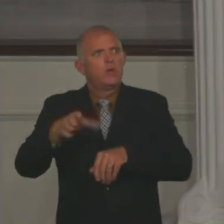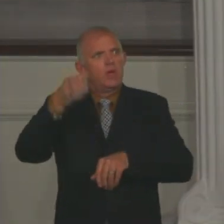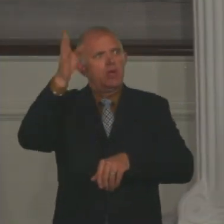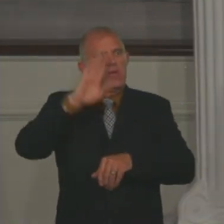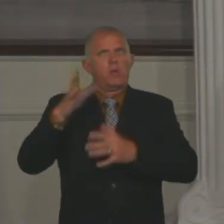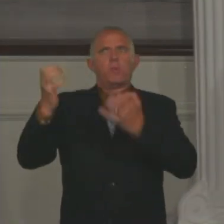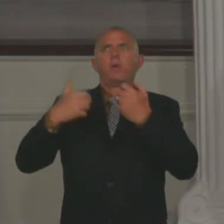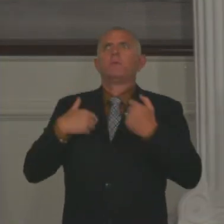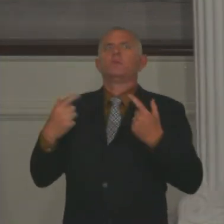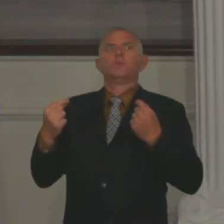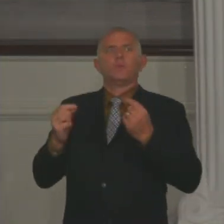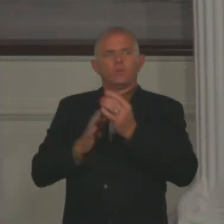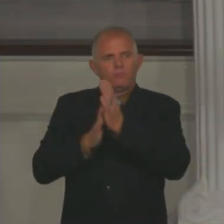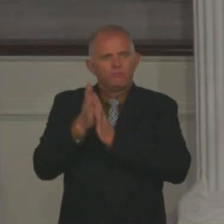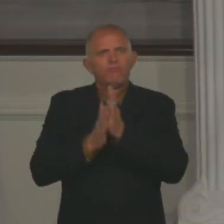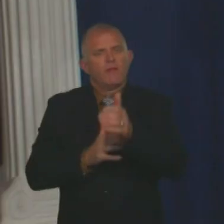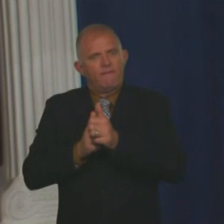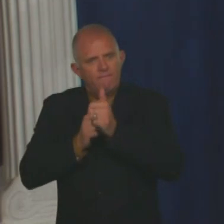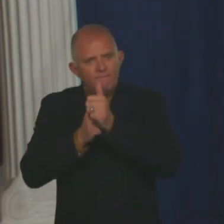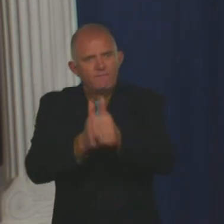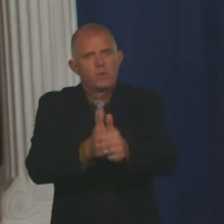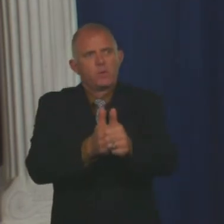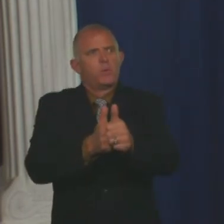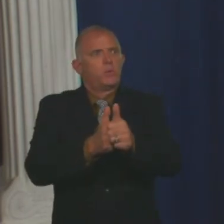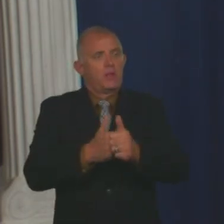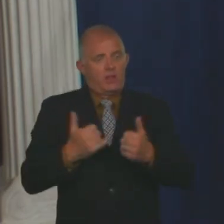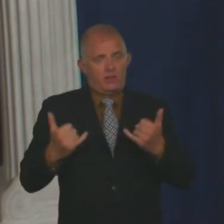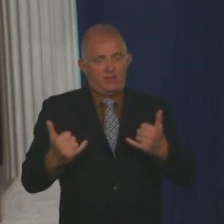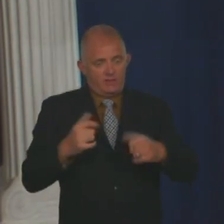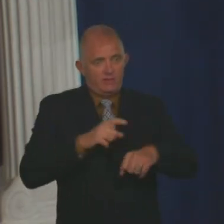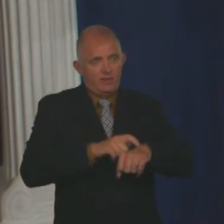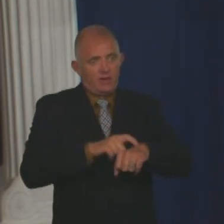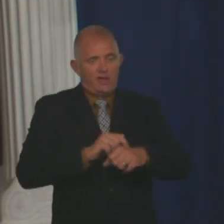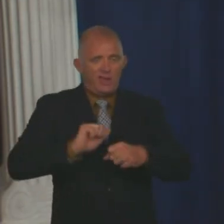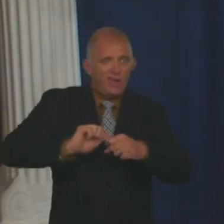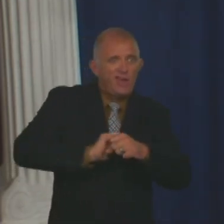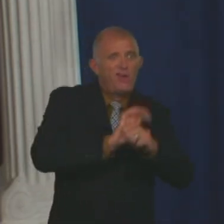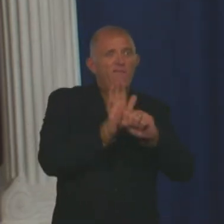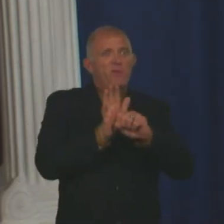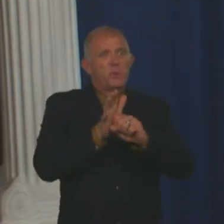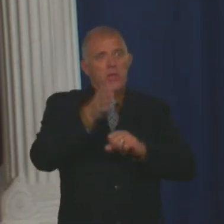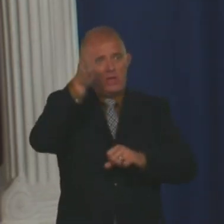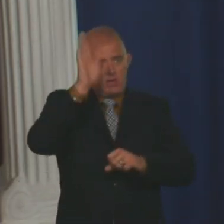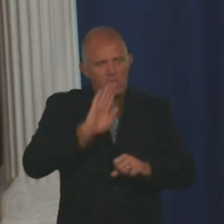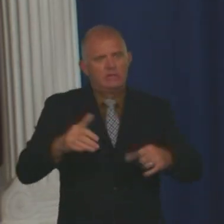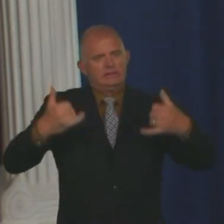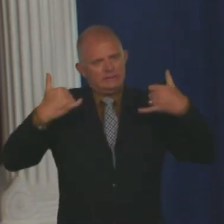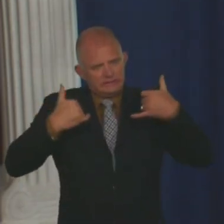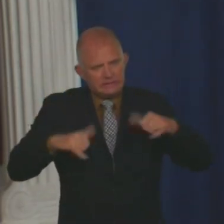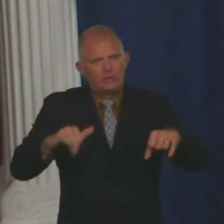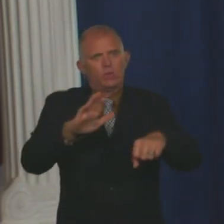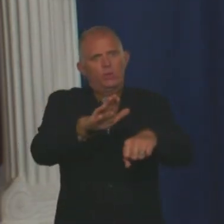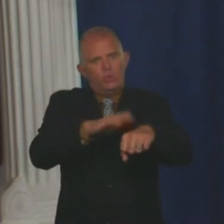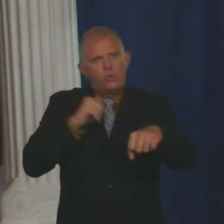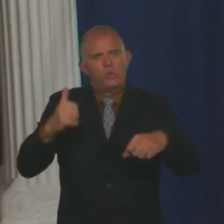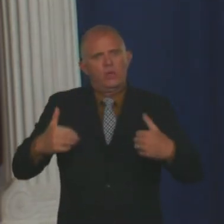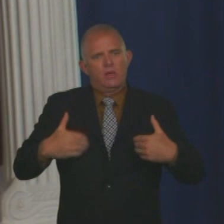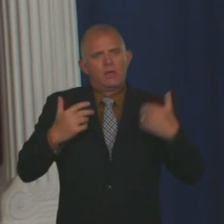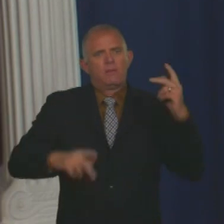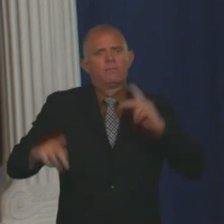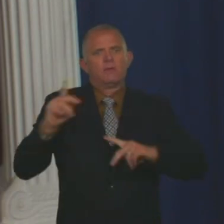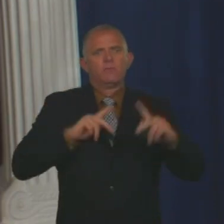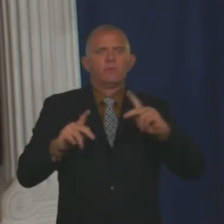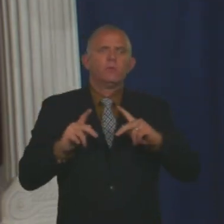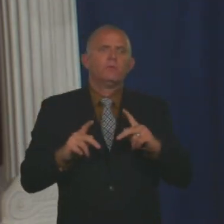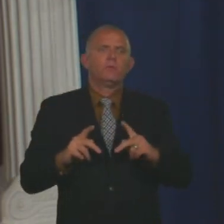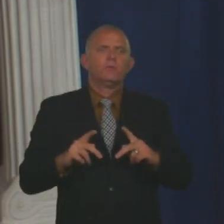to do. And I believe during this time of this pandemic, God is still calling young people. He's still calling